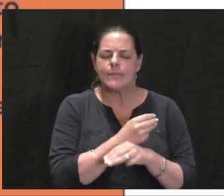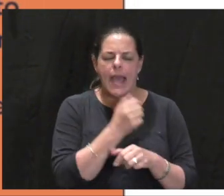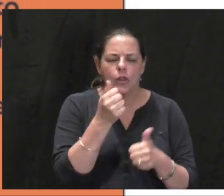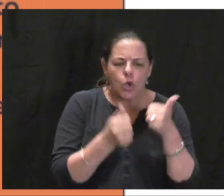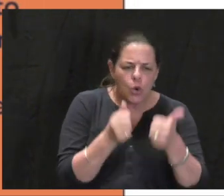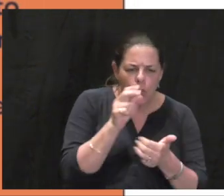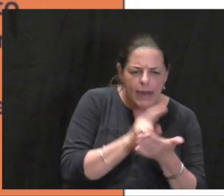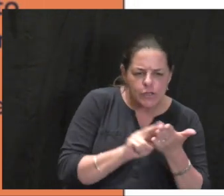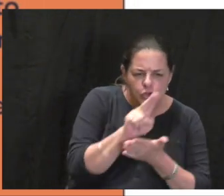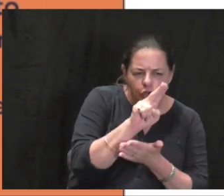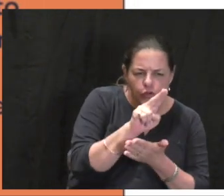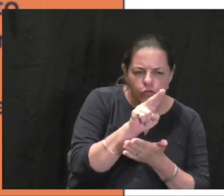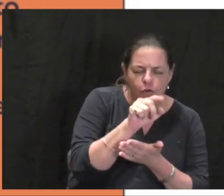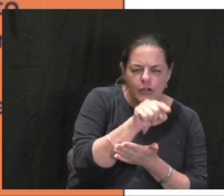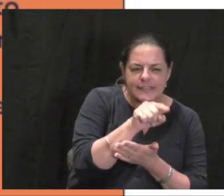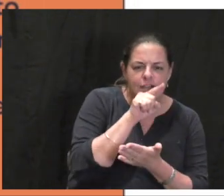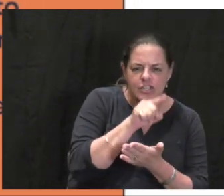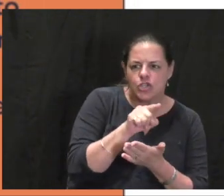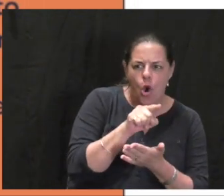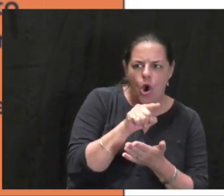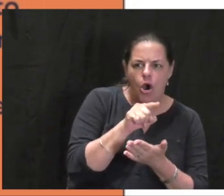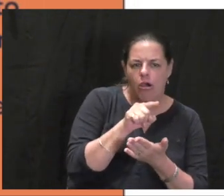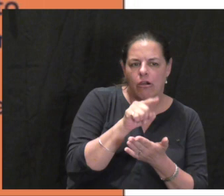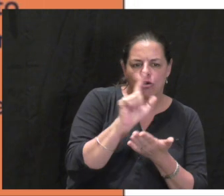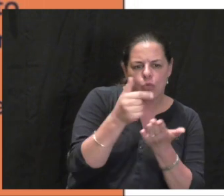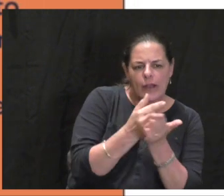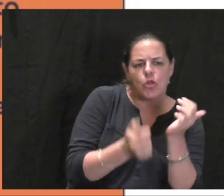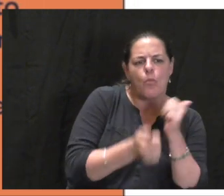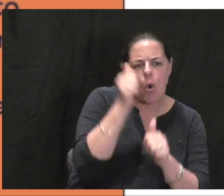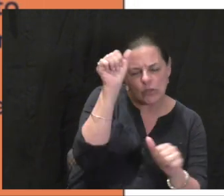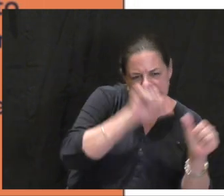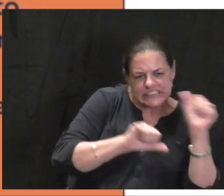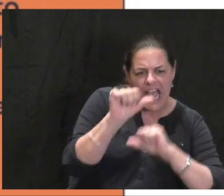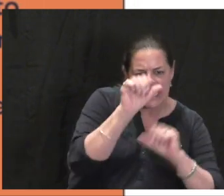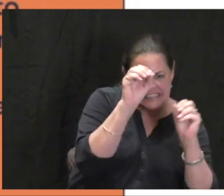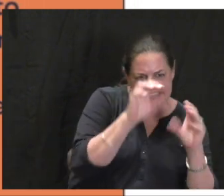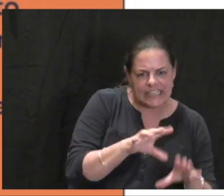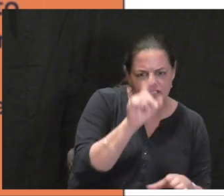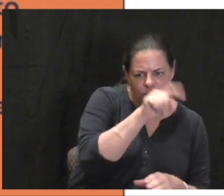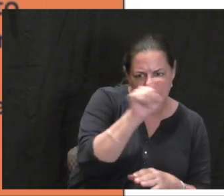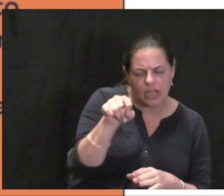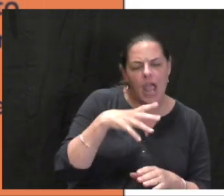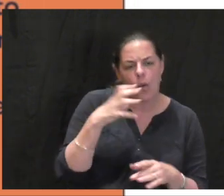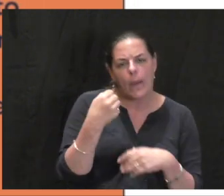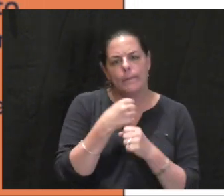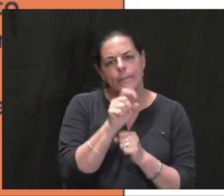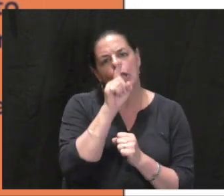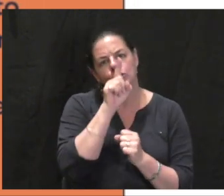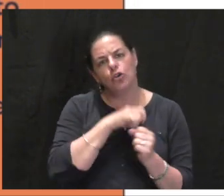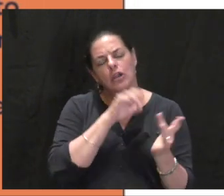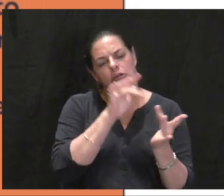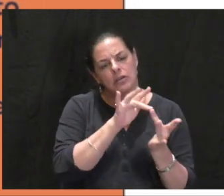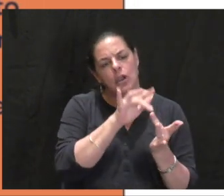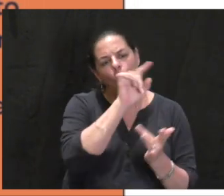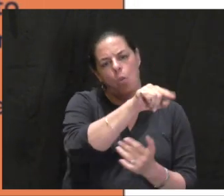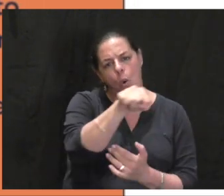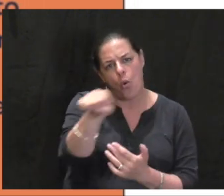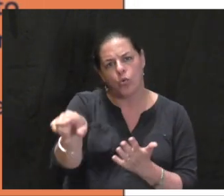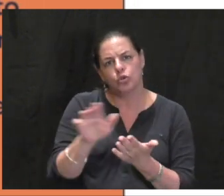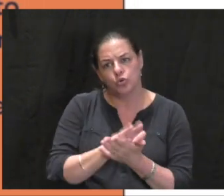with them, because I want to make sure that when those students start graduating, those professors and those faculty members are sending those students to